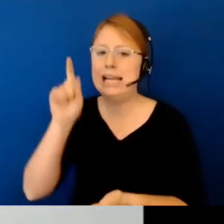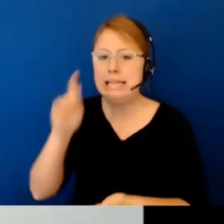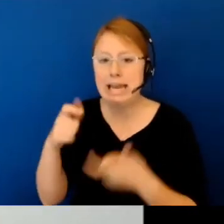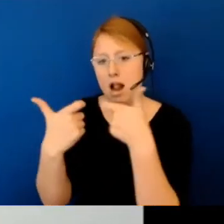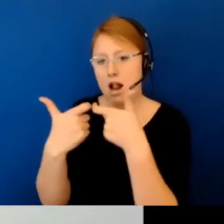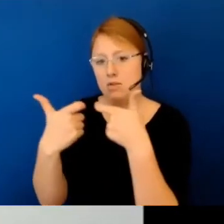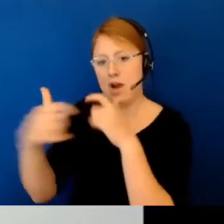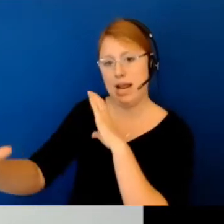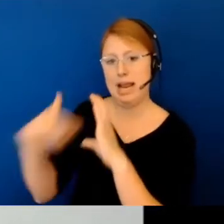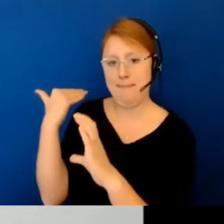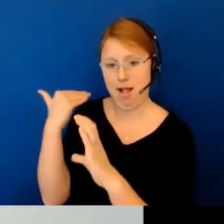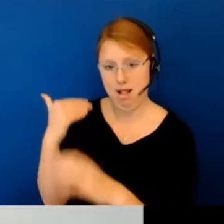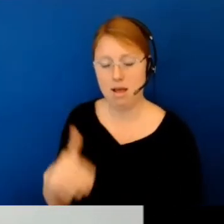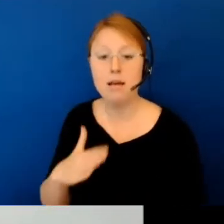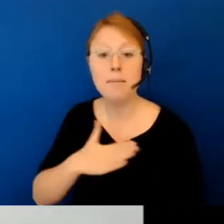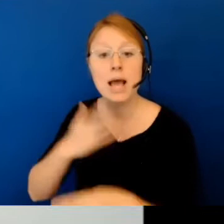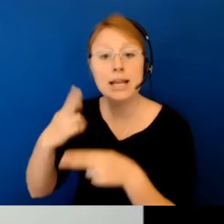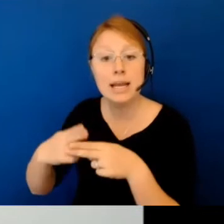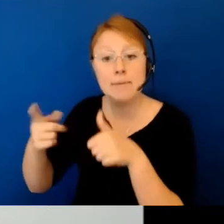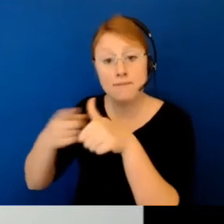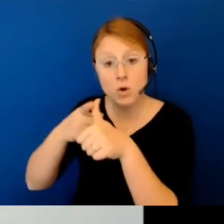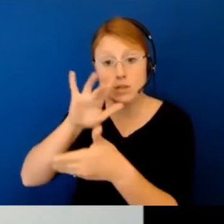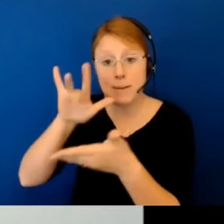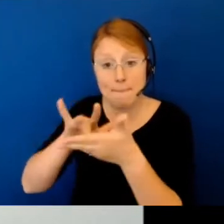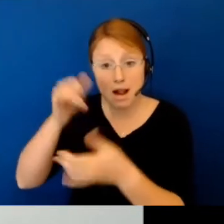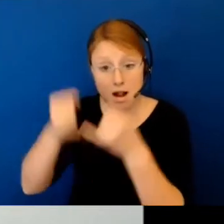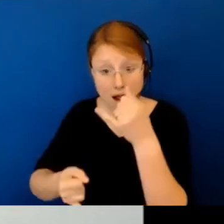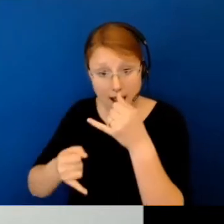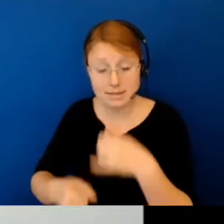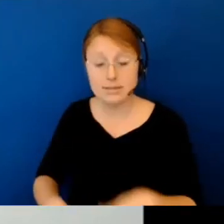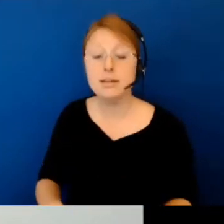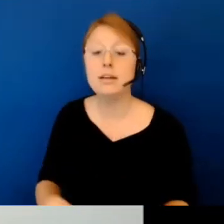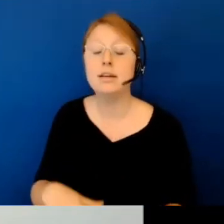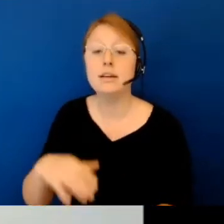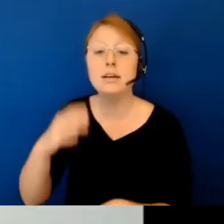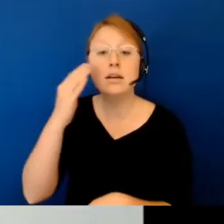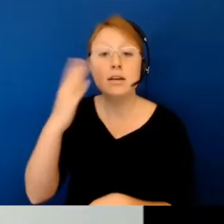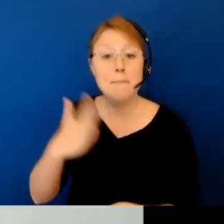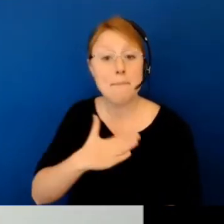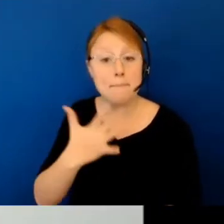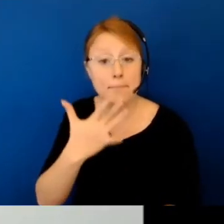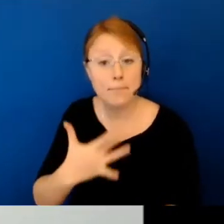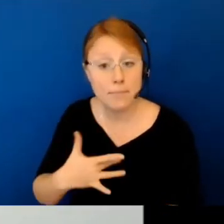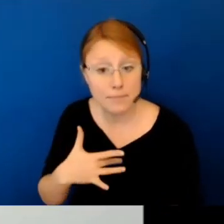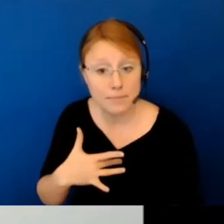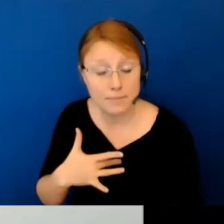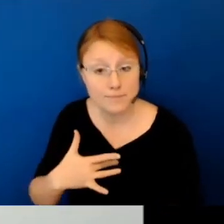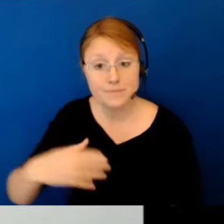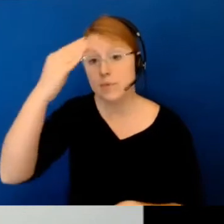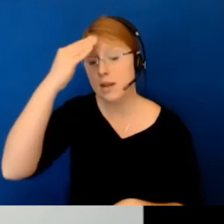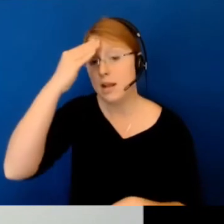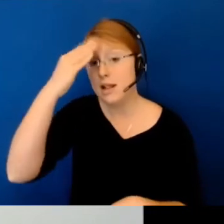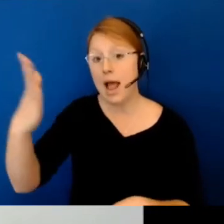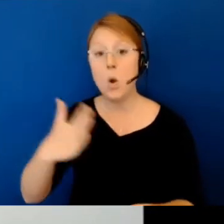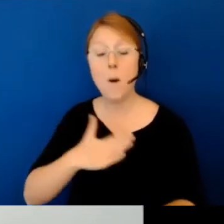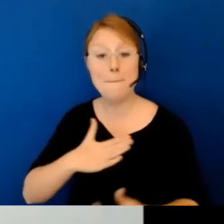address where you're registered to vote, please include the zip code, a mailing address, if your mailing address is different than